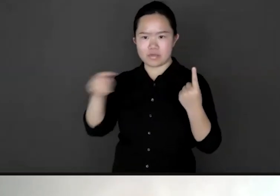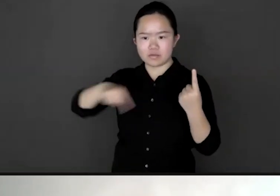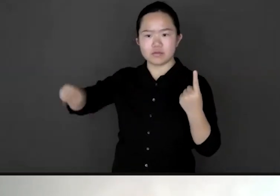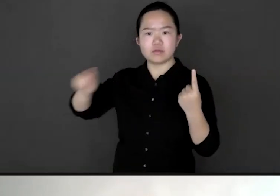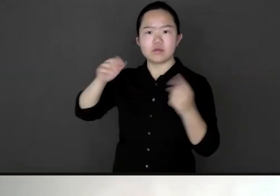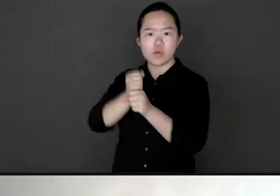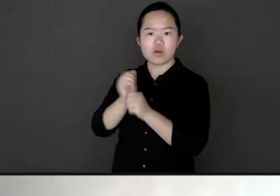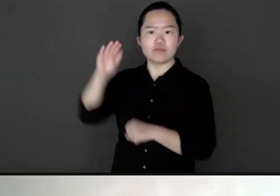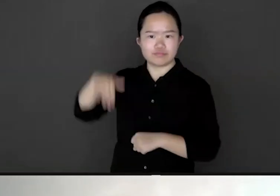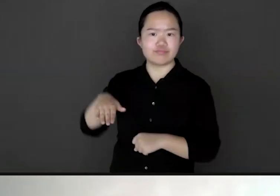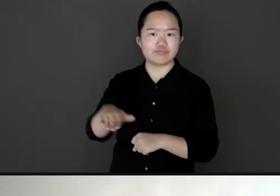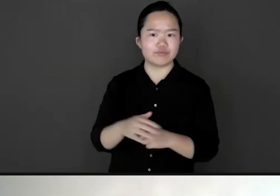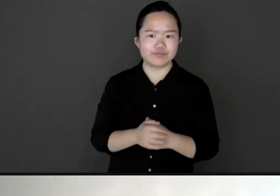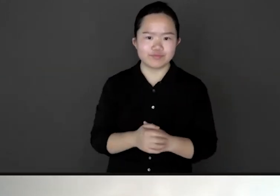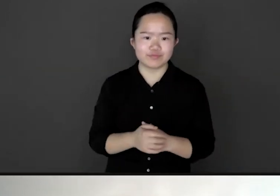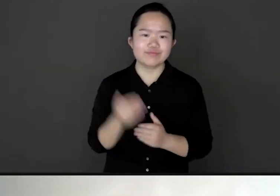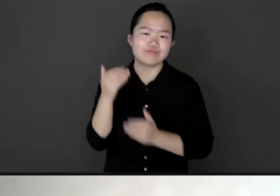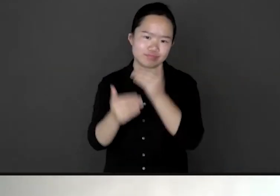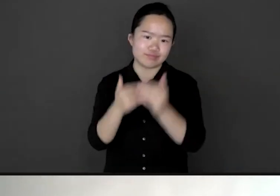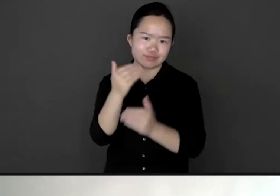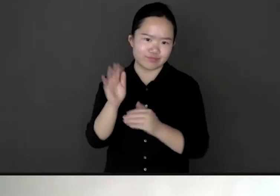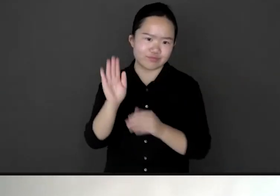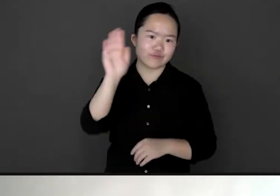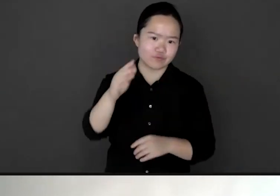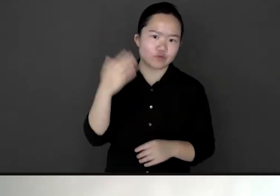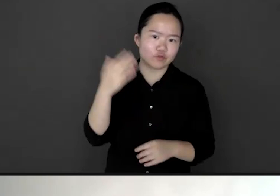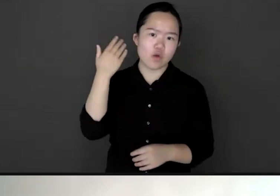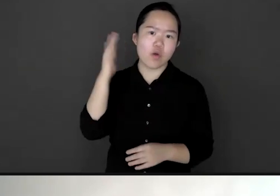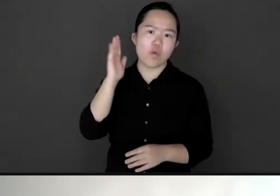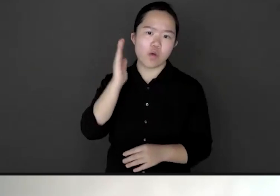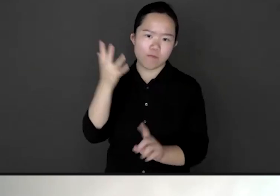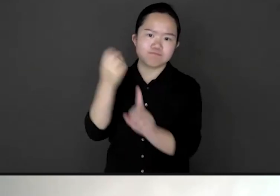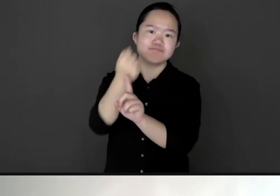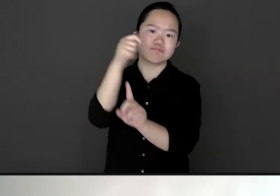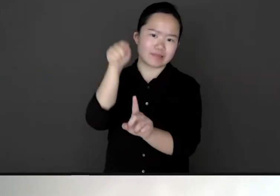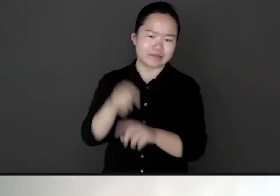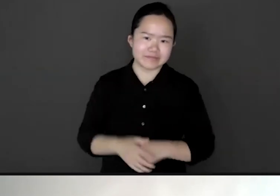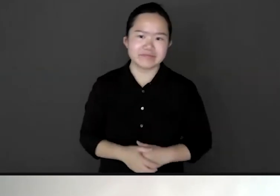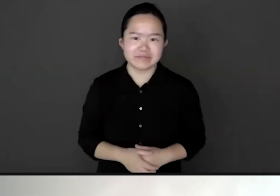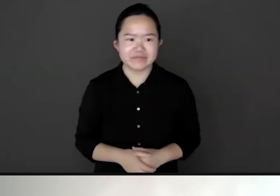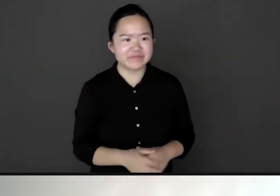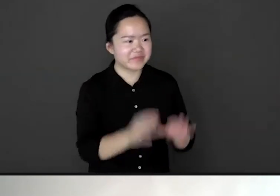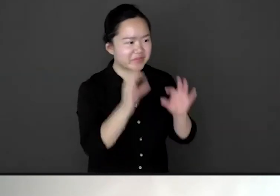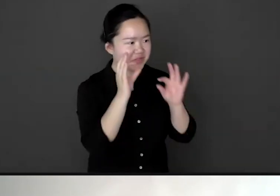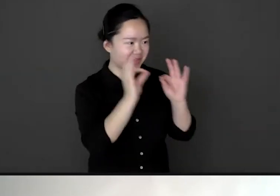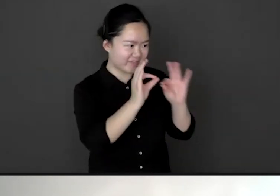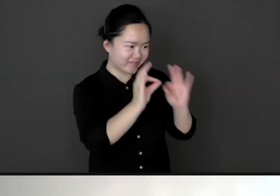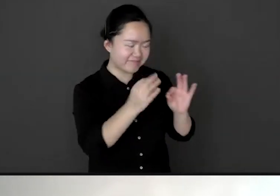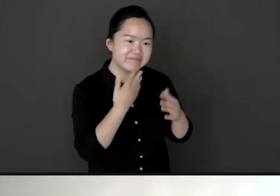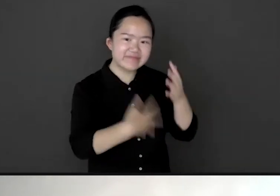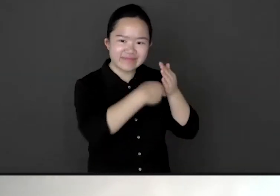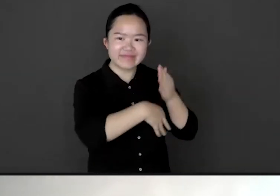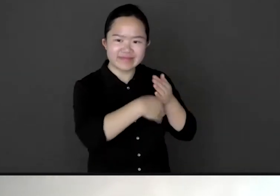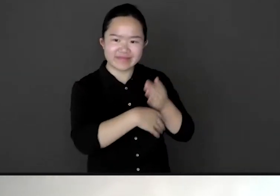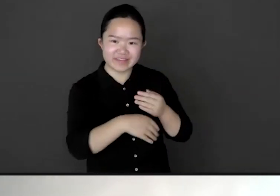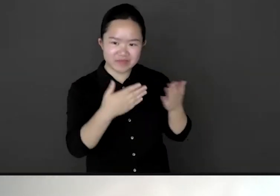Yeah, well, we're just today trying to focus on public sector in Europe. That's enough. Sure. We don't need to add all the rest of the